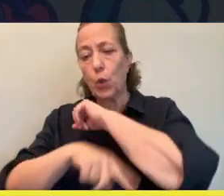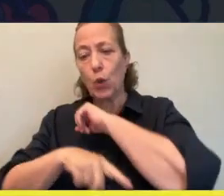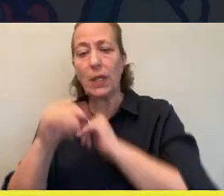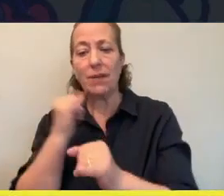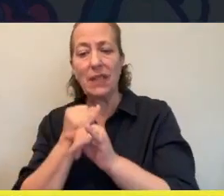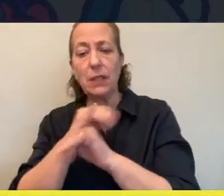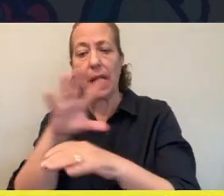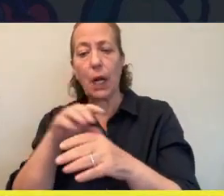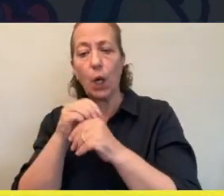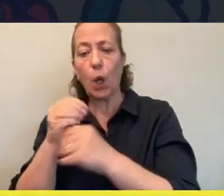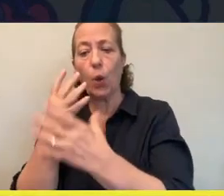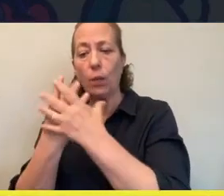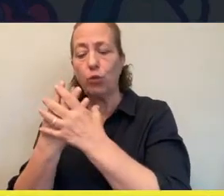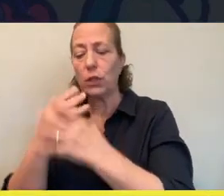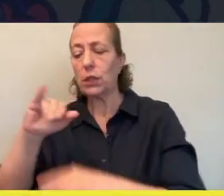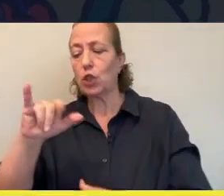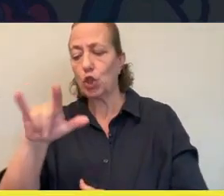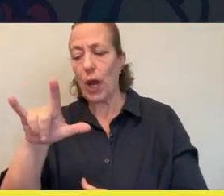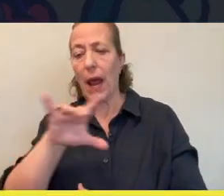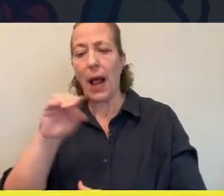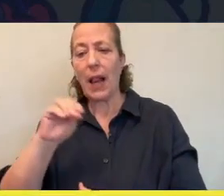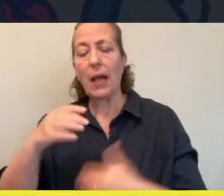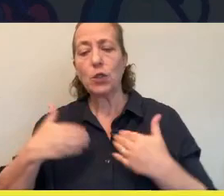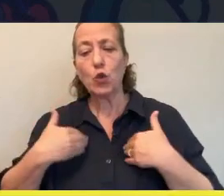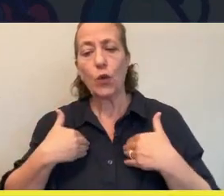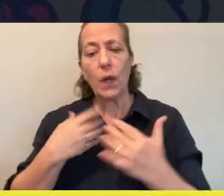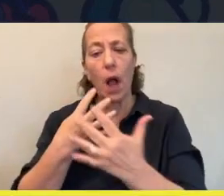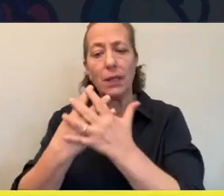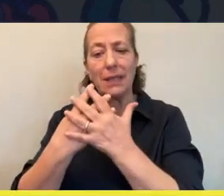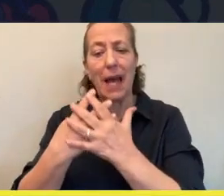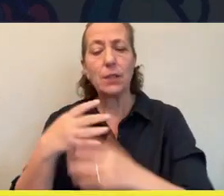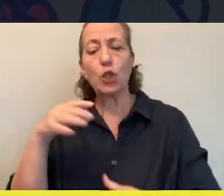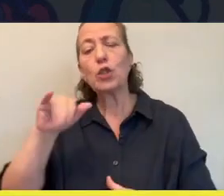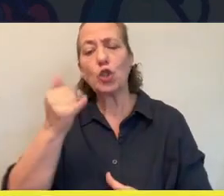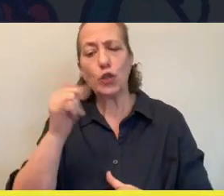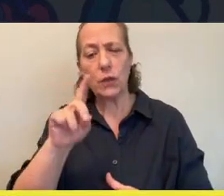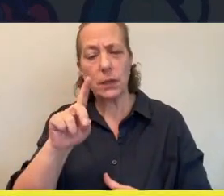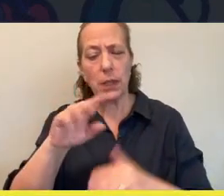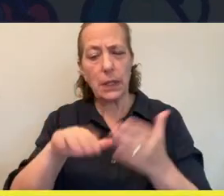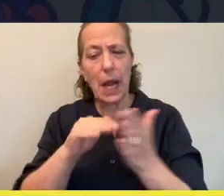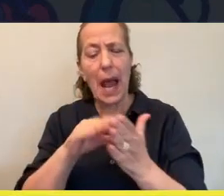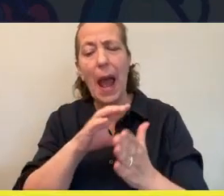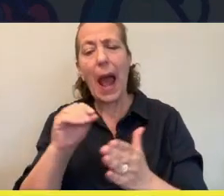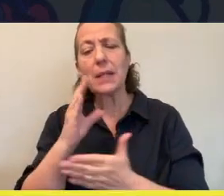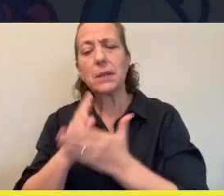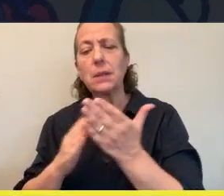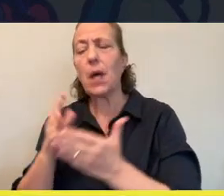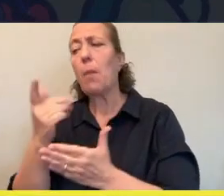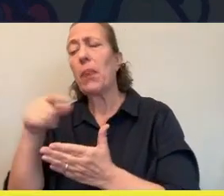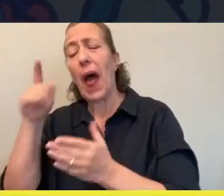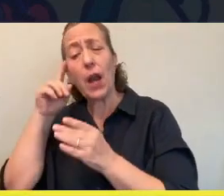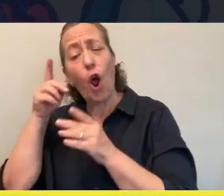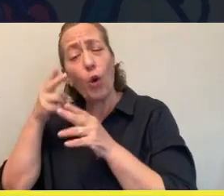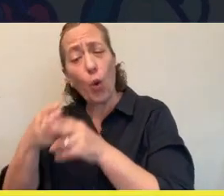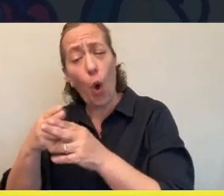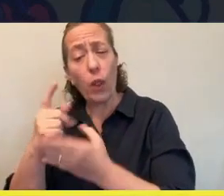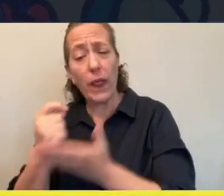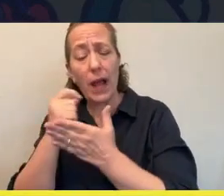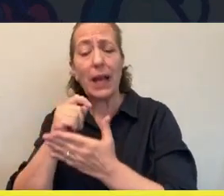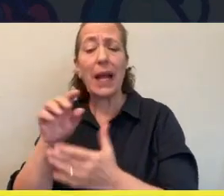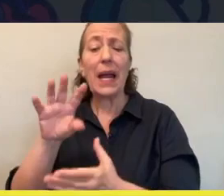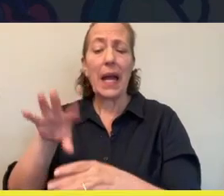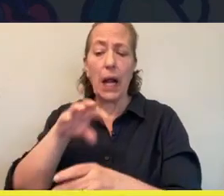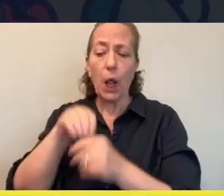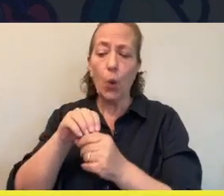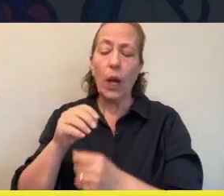prisons, jails, and juvenile detention centers, as well as institutions that are traditionally considered therapeutic, including residential substance